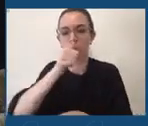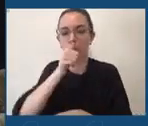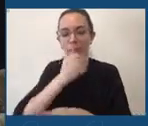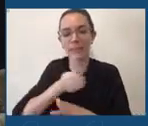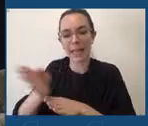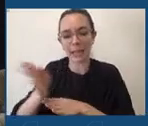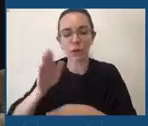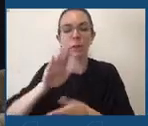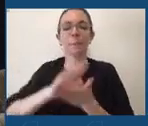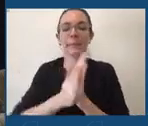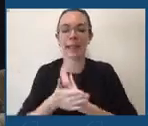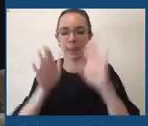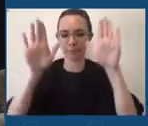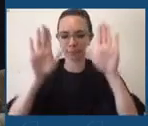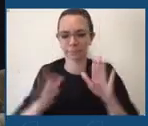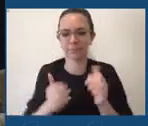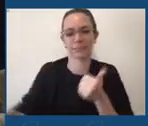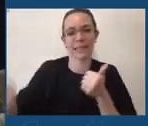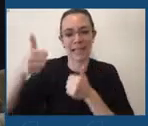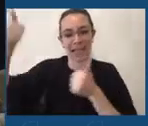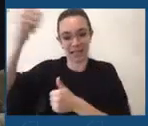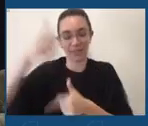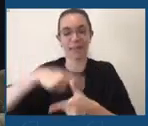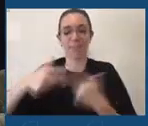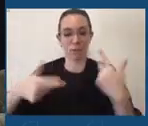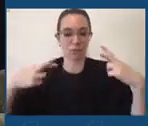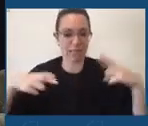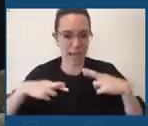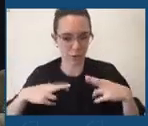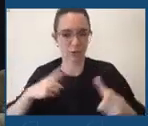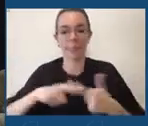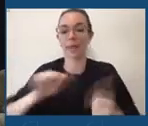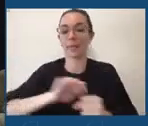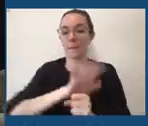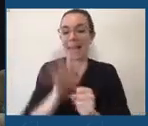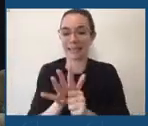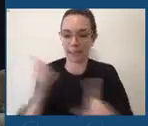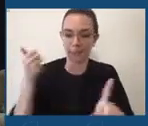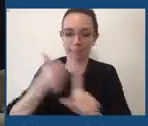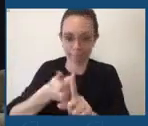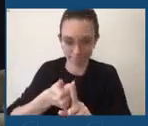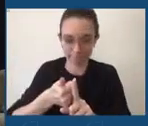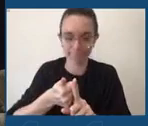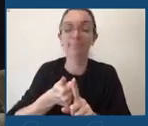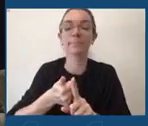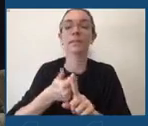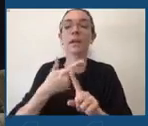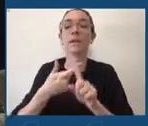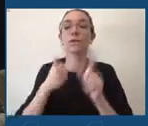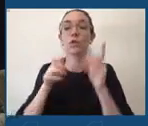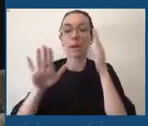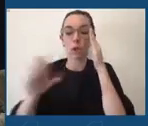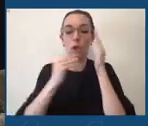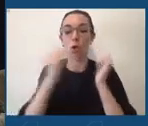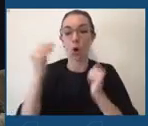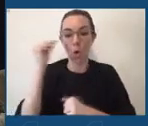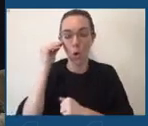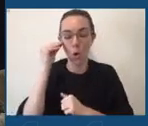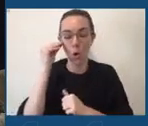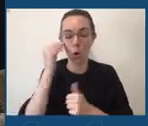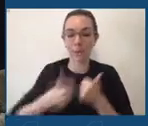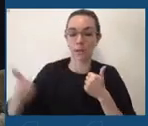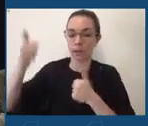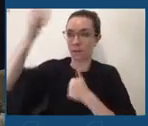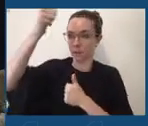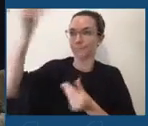executive, and eventually retired, but then the pandemic hit. And from her home on high, she heard the